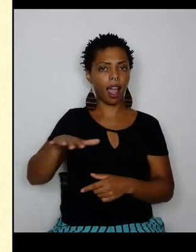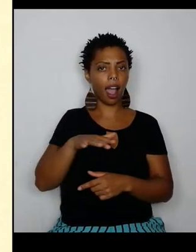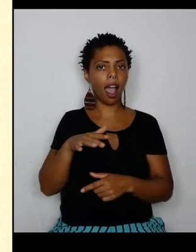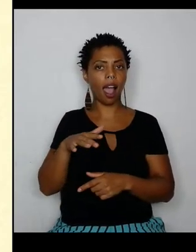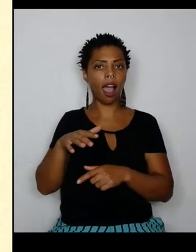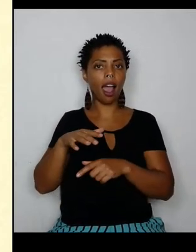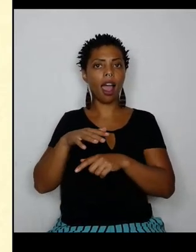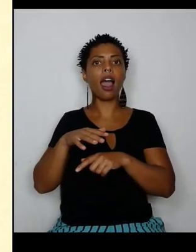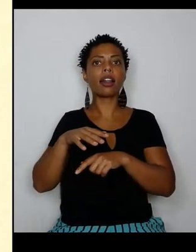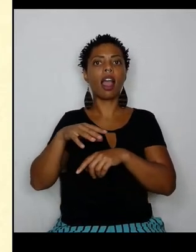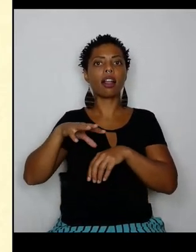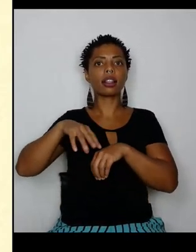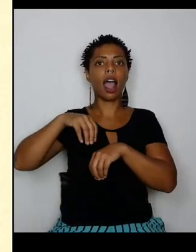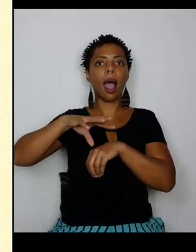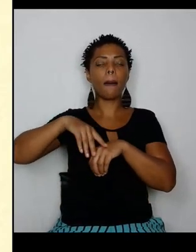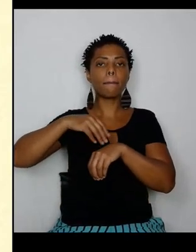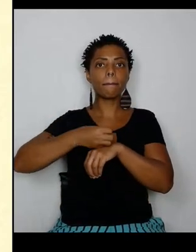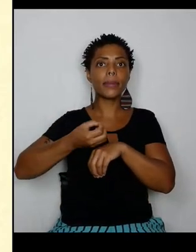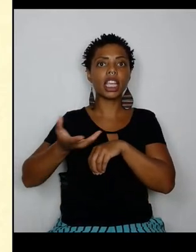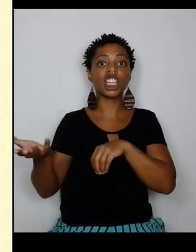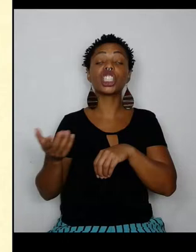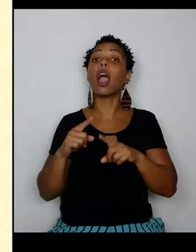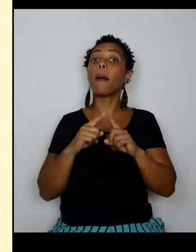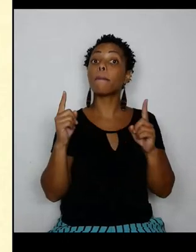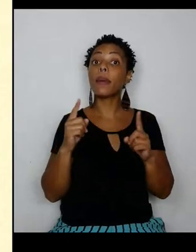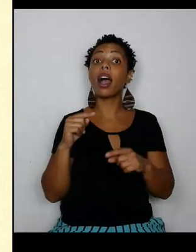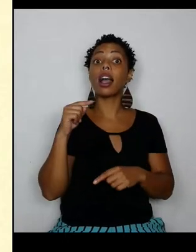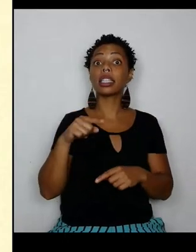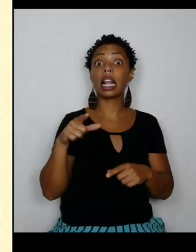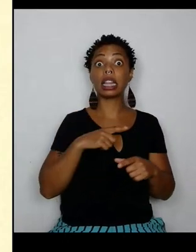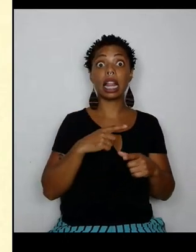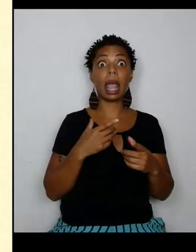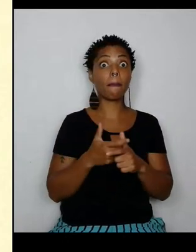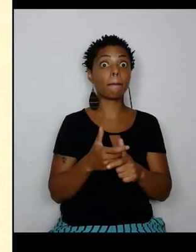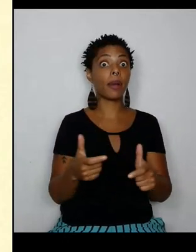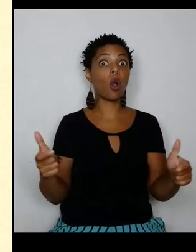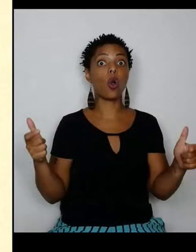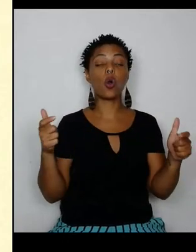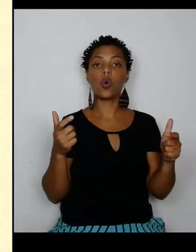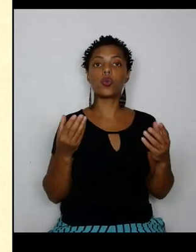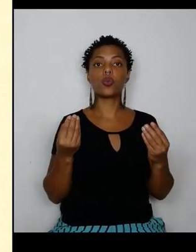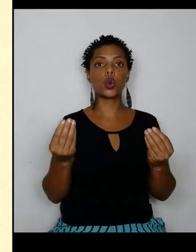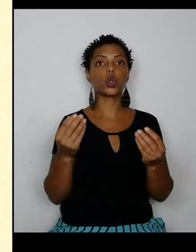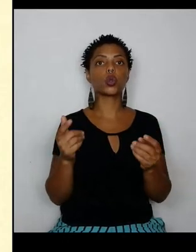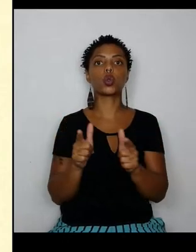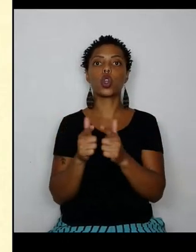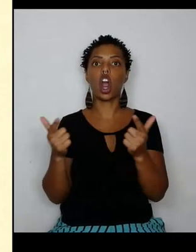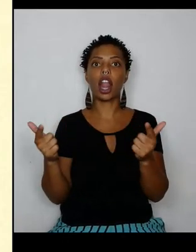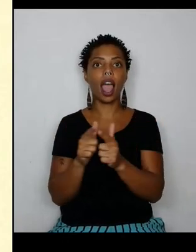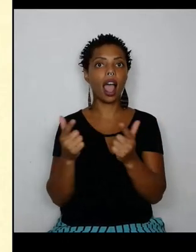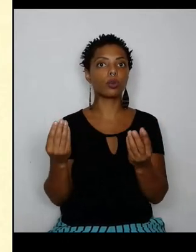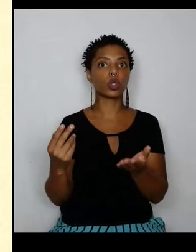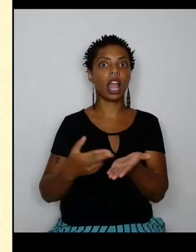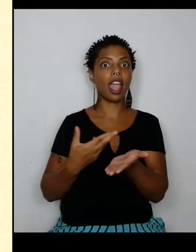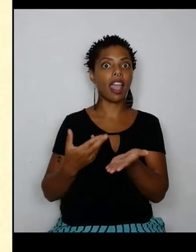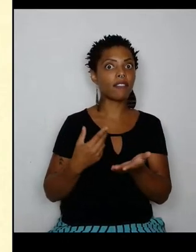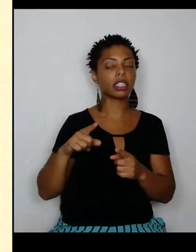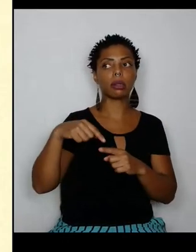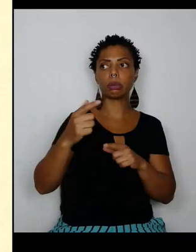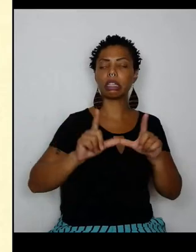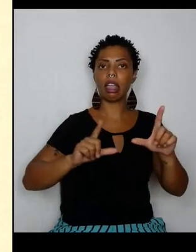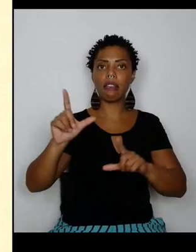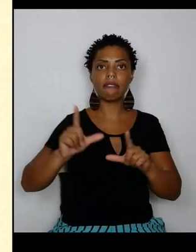was magnate it was the person that owned a number of newspapers